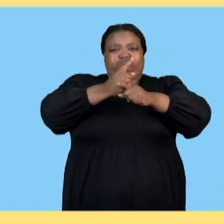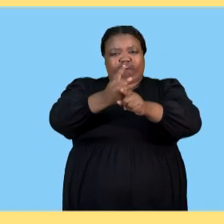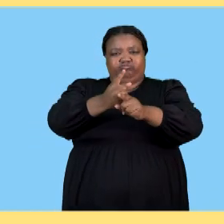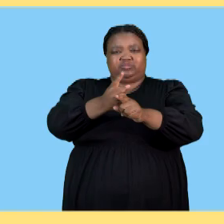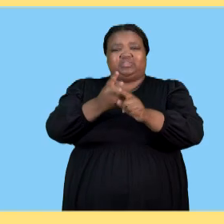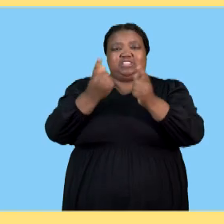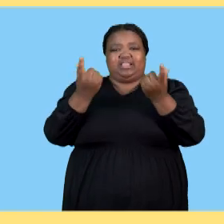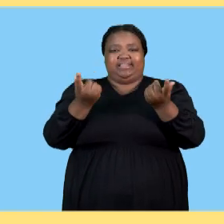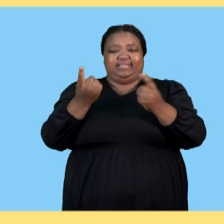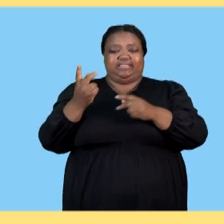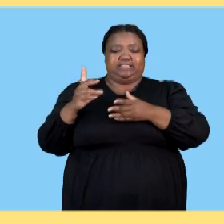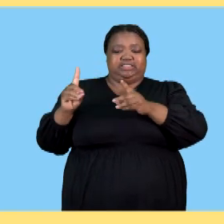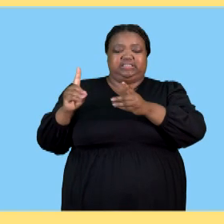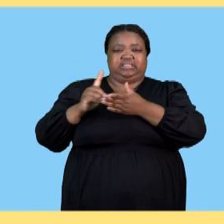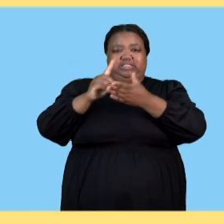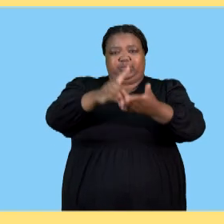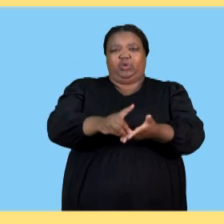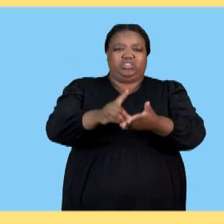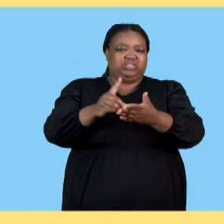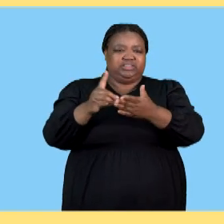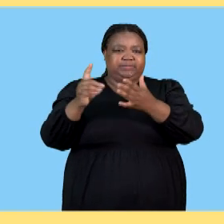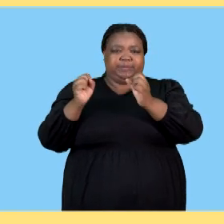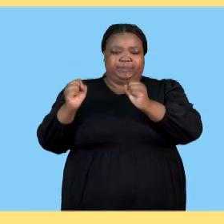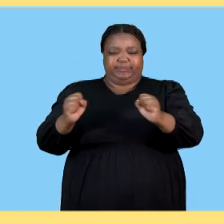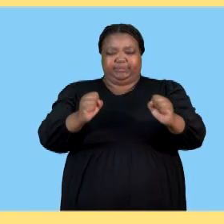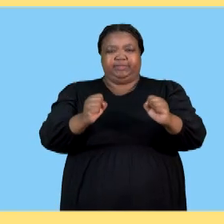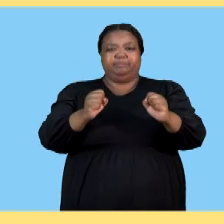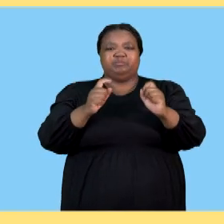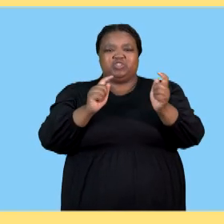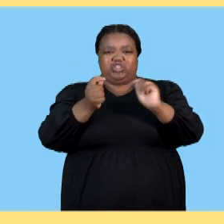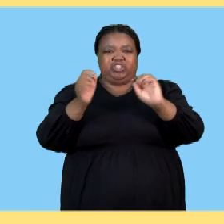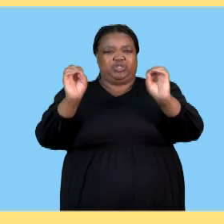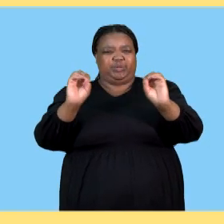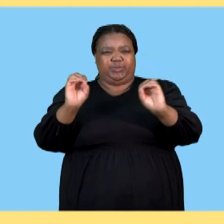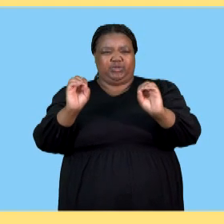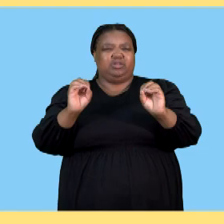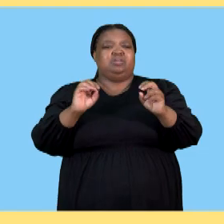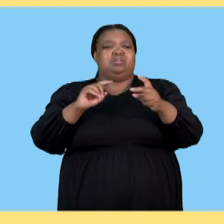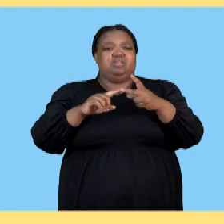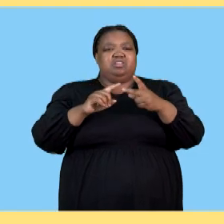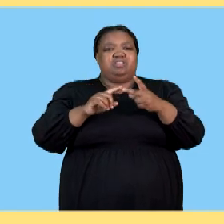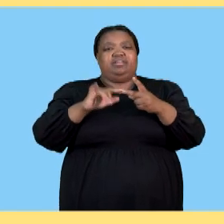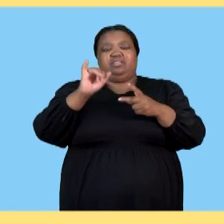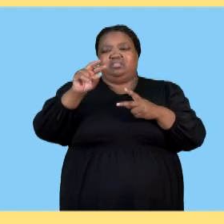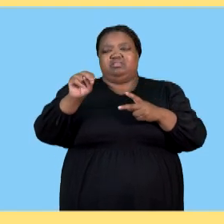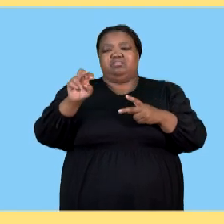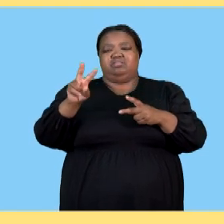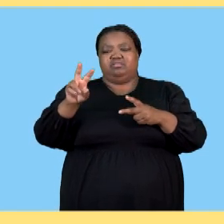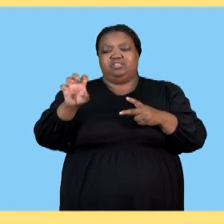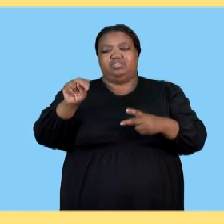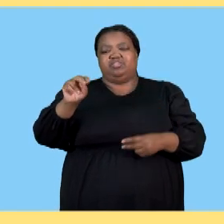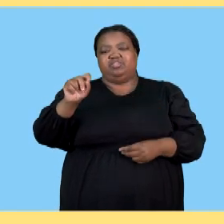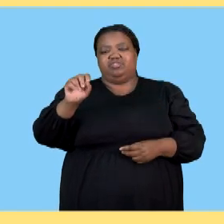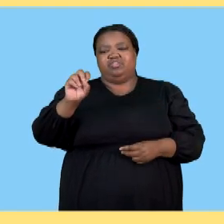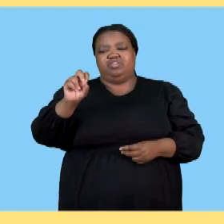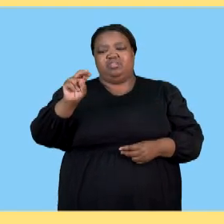fixed assets, fixed deposit, we have inventory, trade and other receivables, we have cash and cash equivalents, our